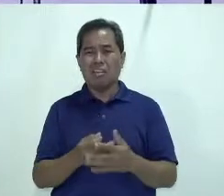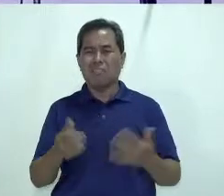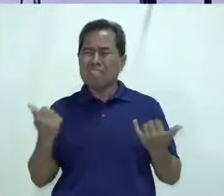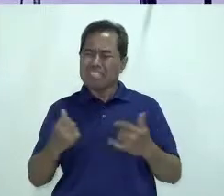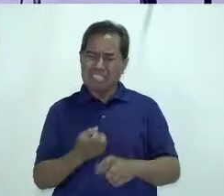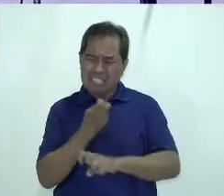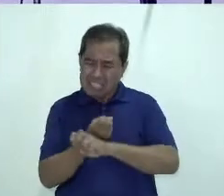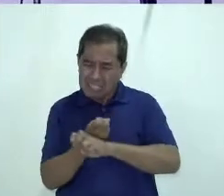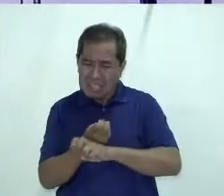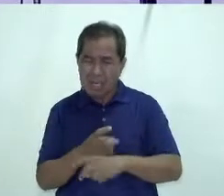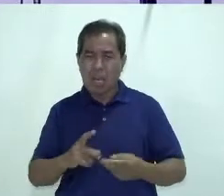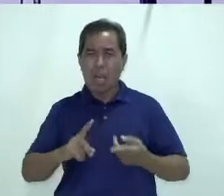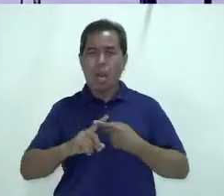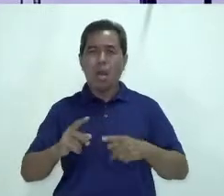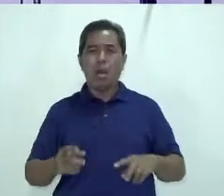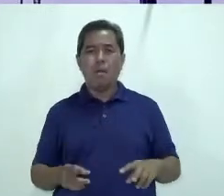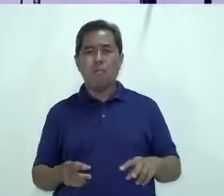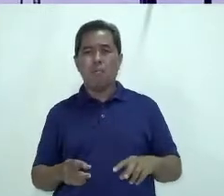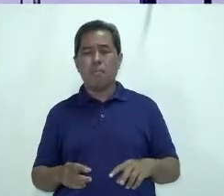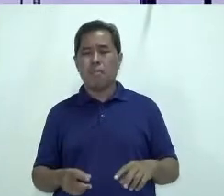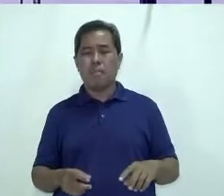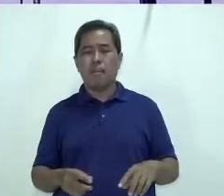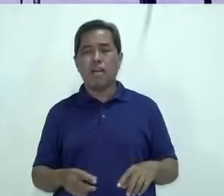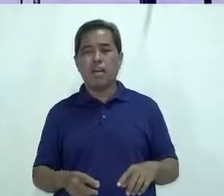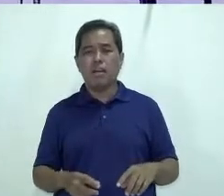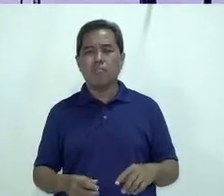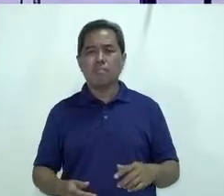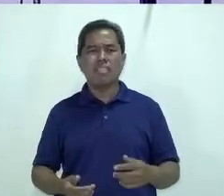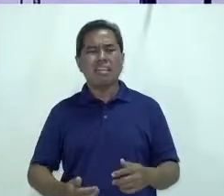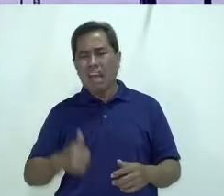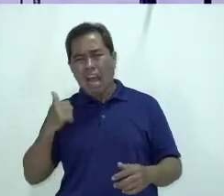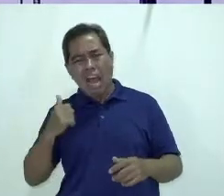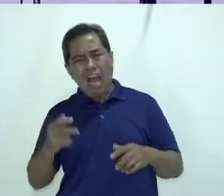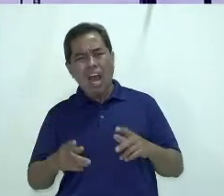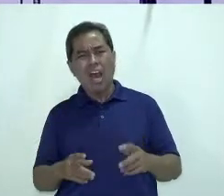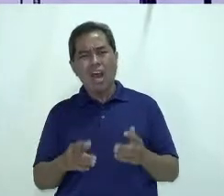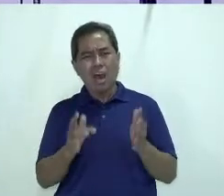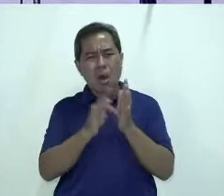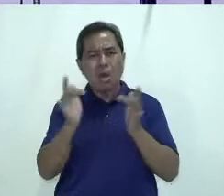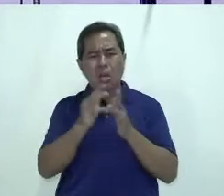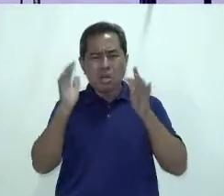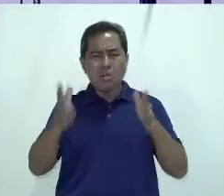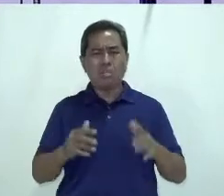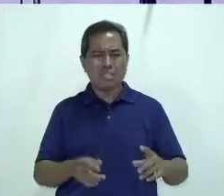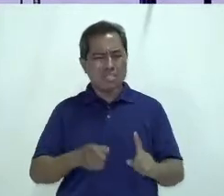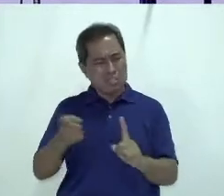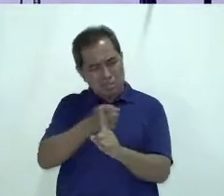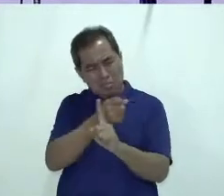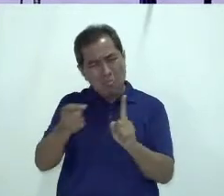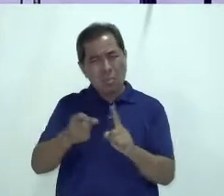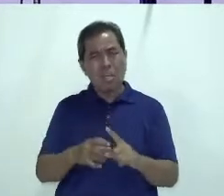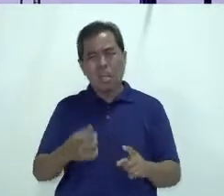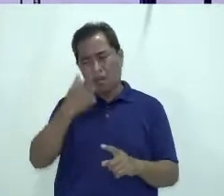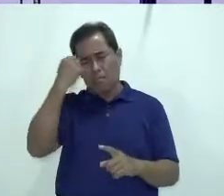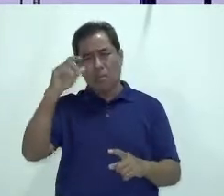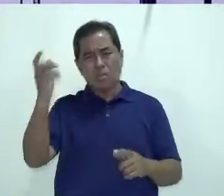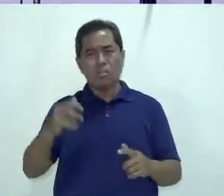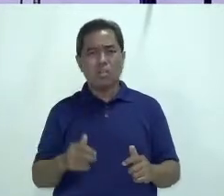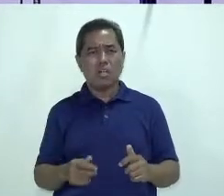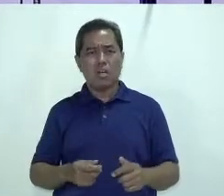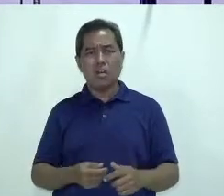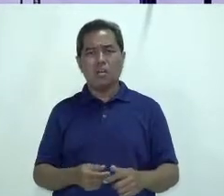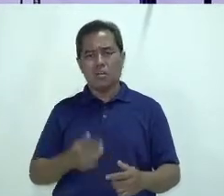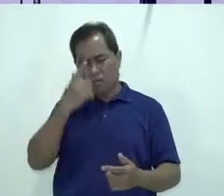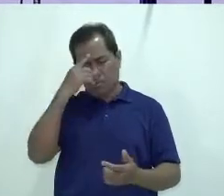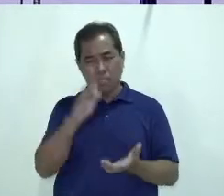even be getting persecuted because of our faith, just like Paul and Silas. And the natural response is to complain, is to